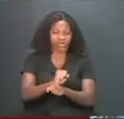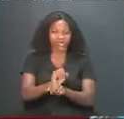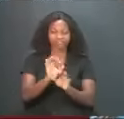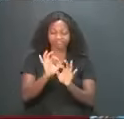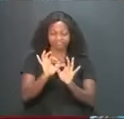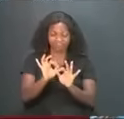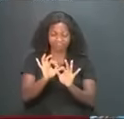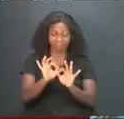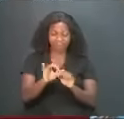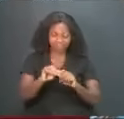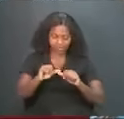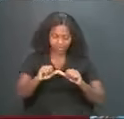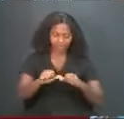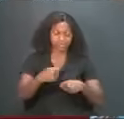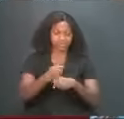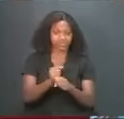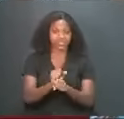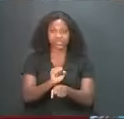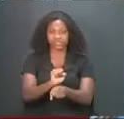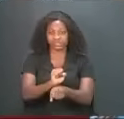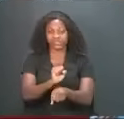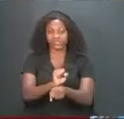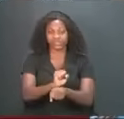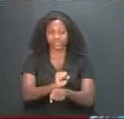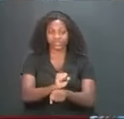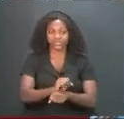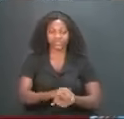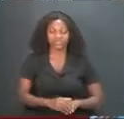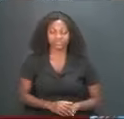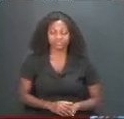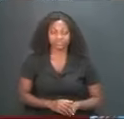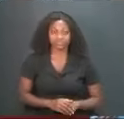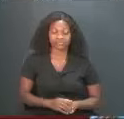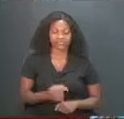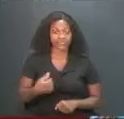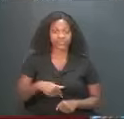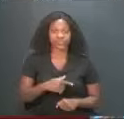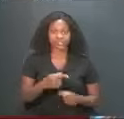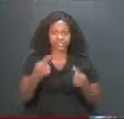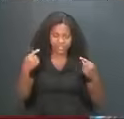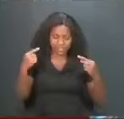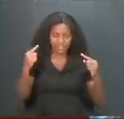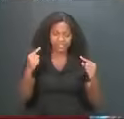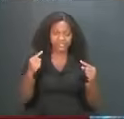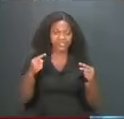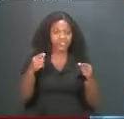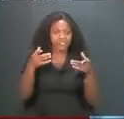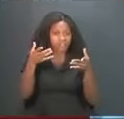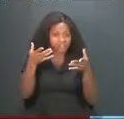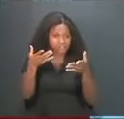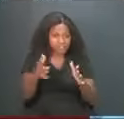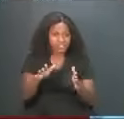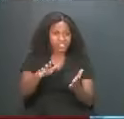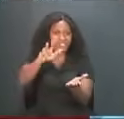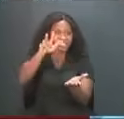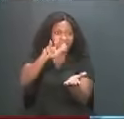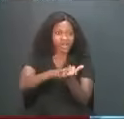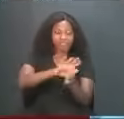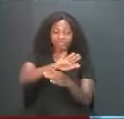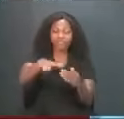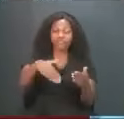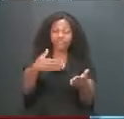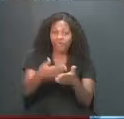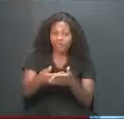ship moving, and we have been able successfully to approve all the